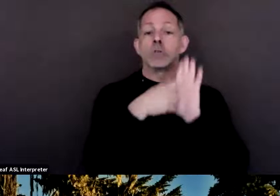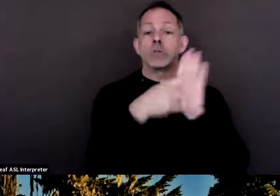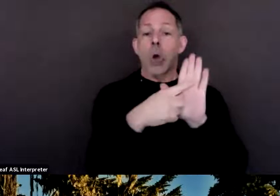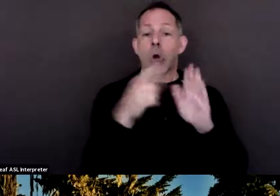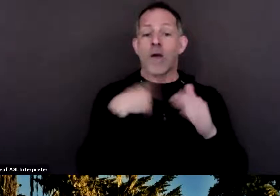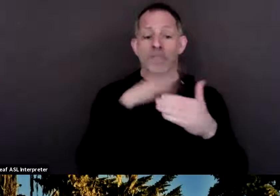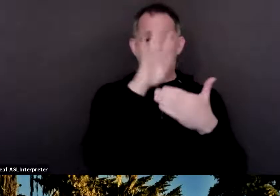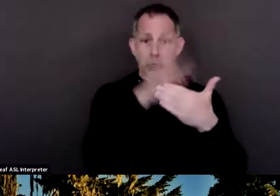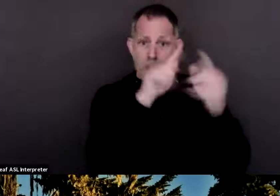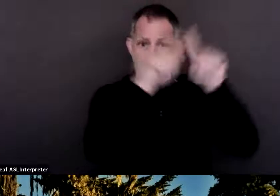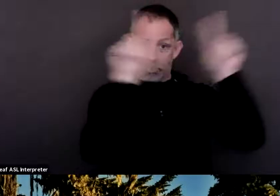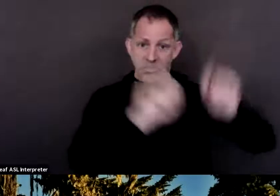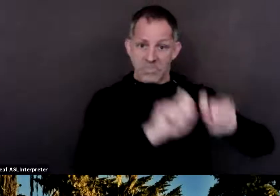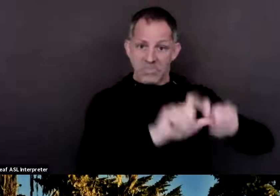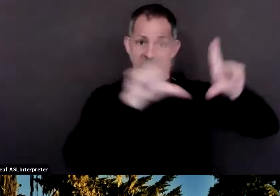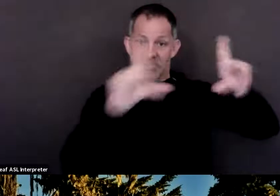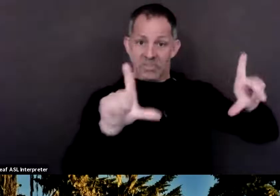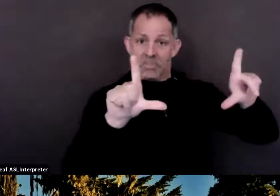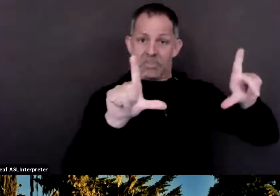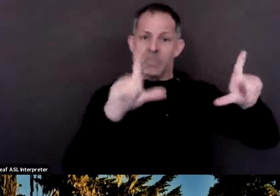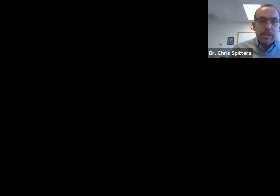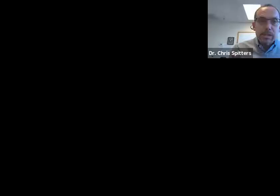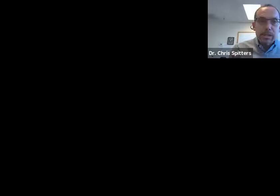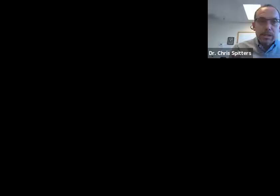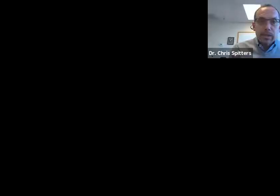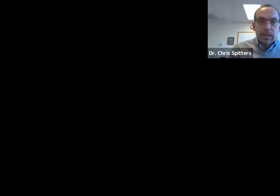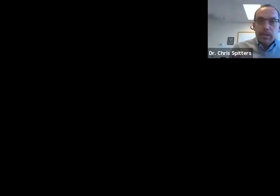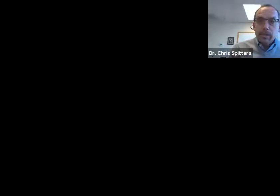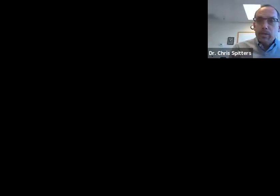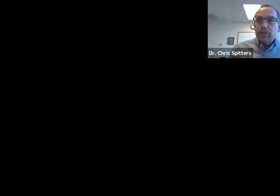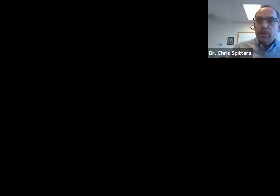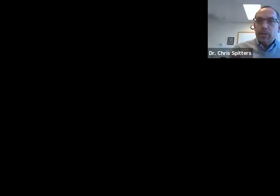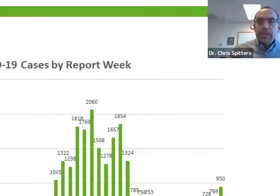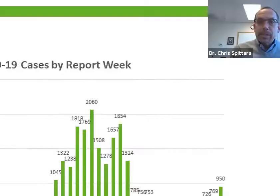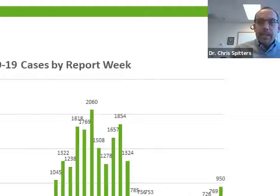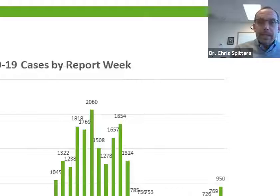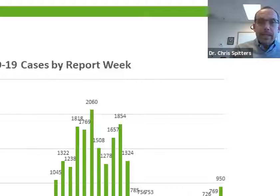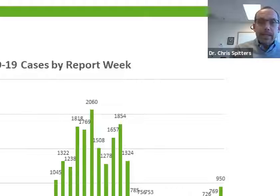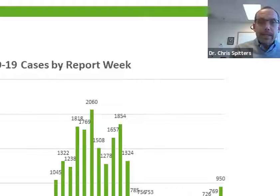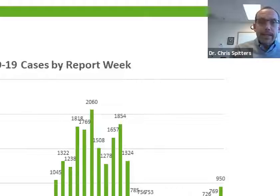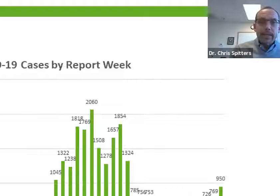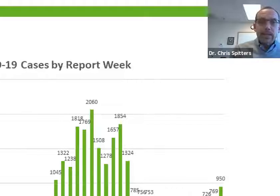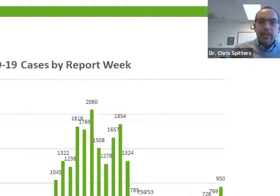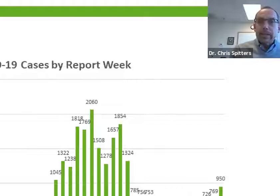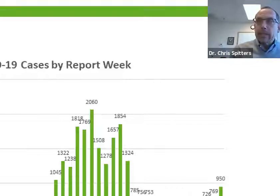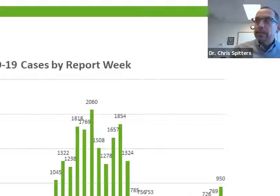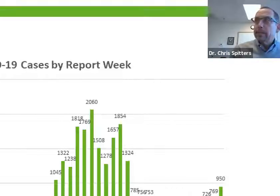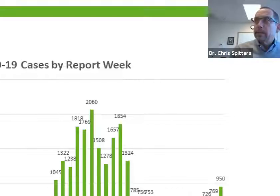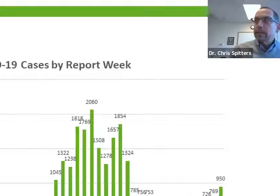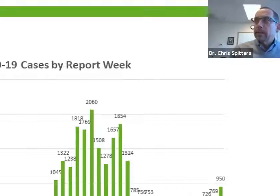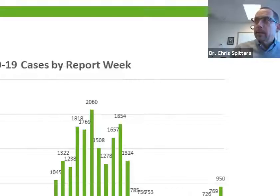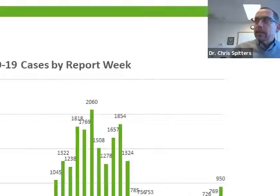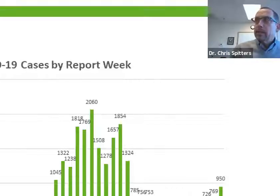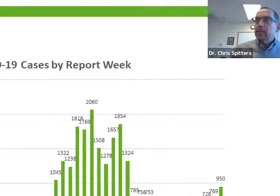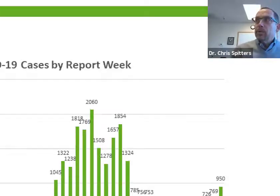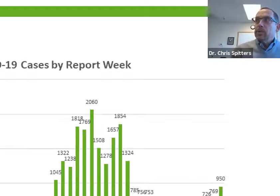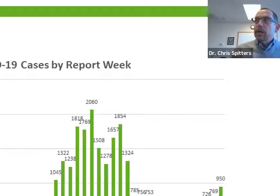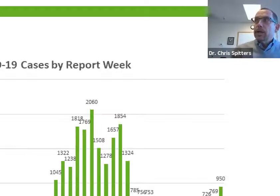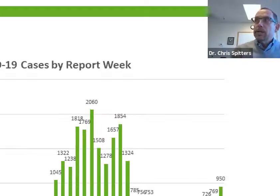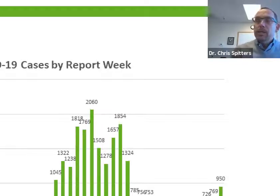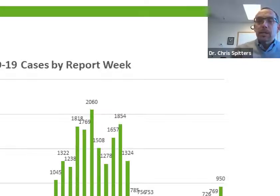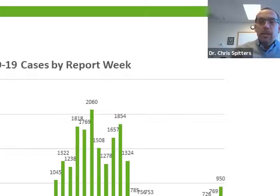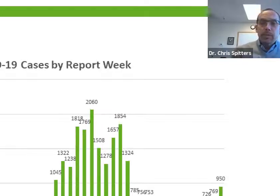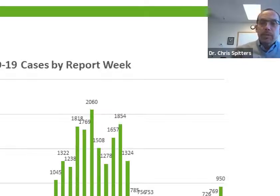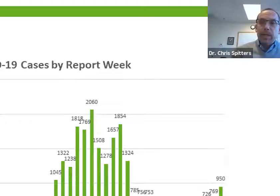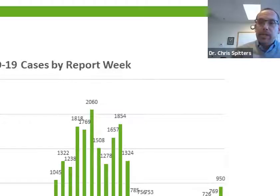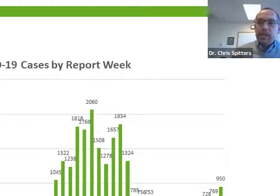County with respect to COVID cases. So you should be seeing that now. And this first